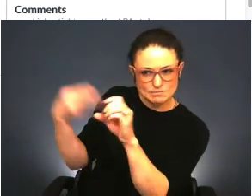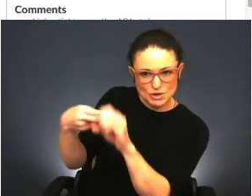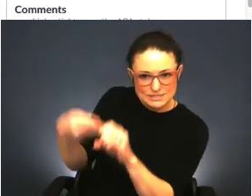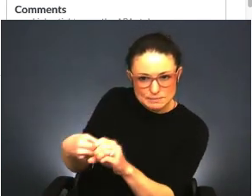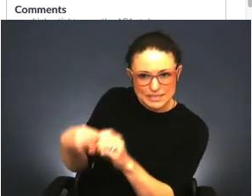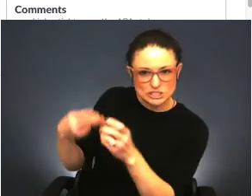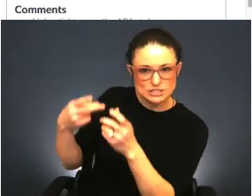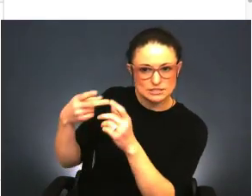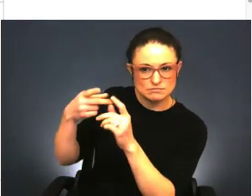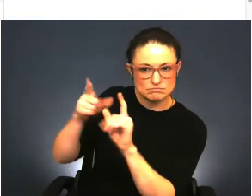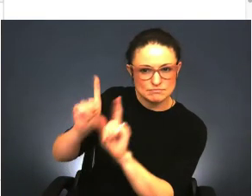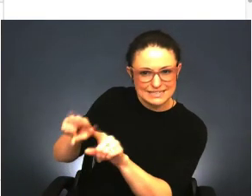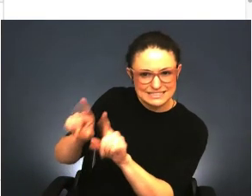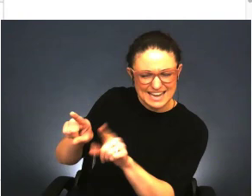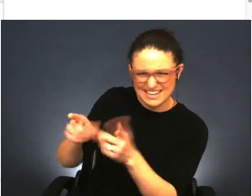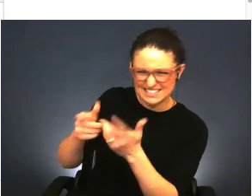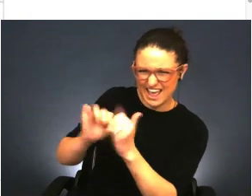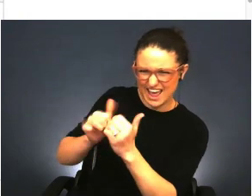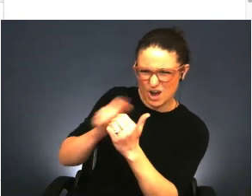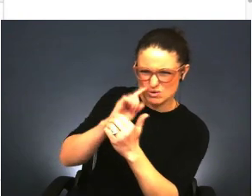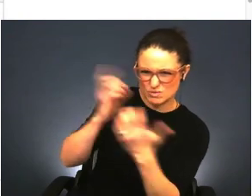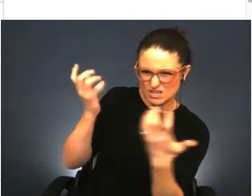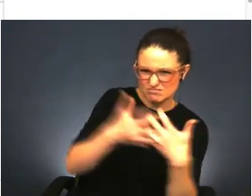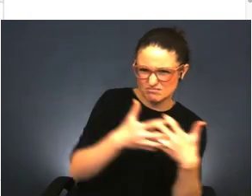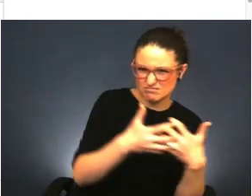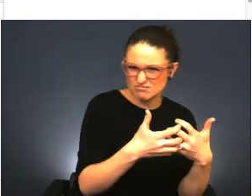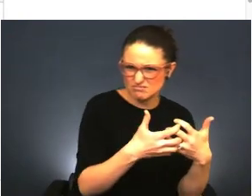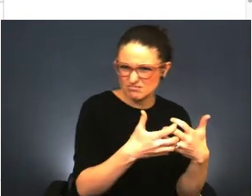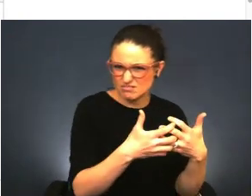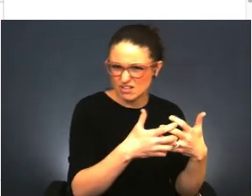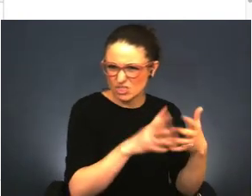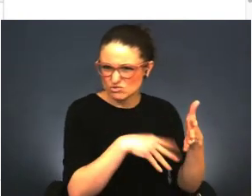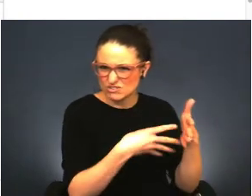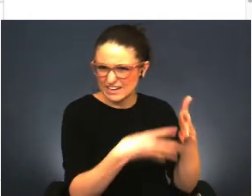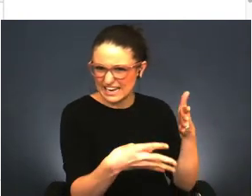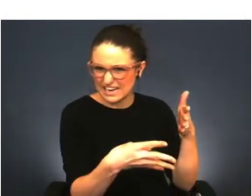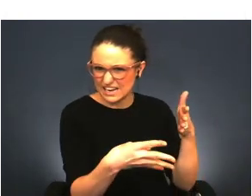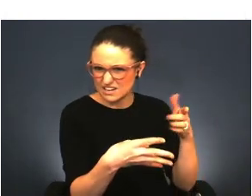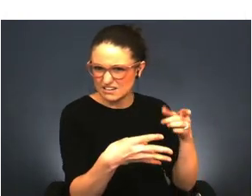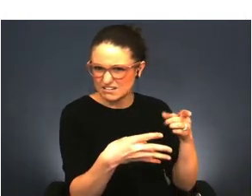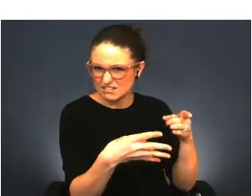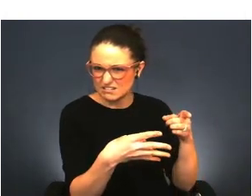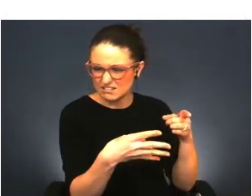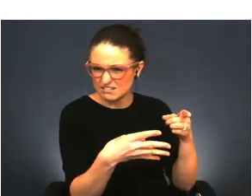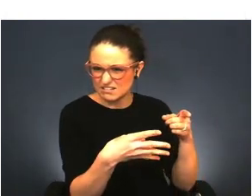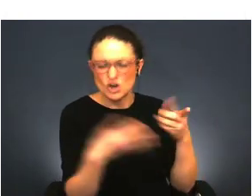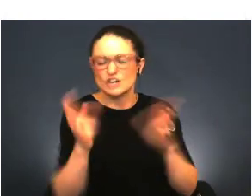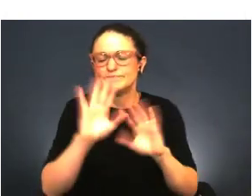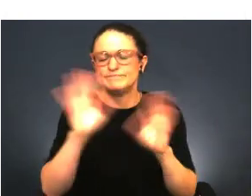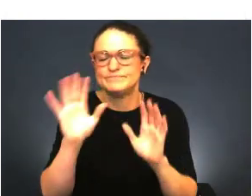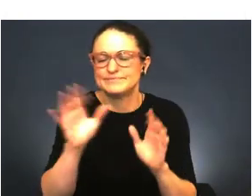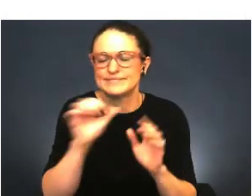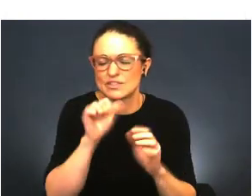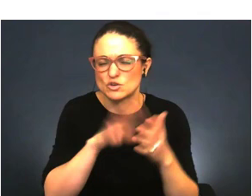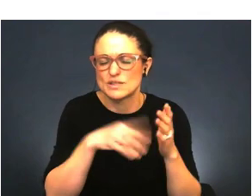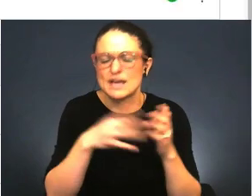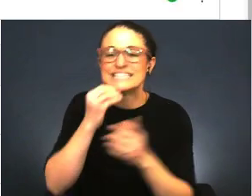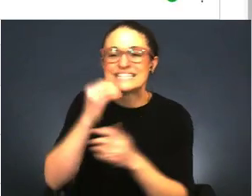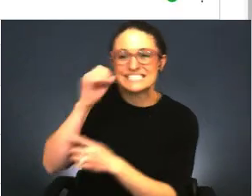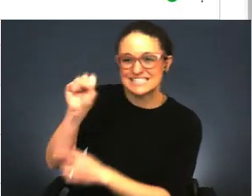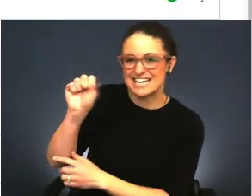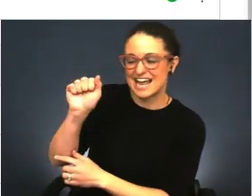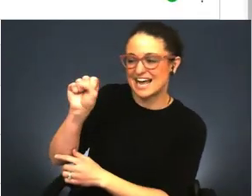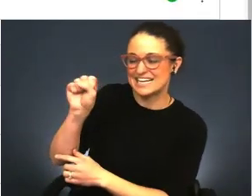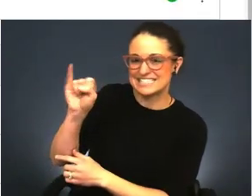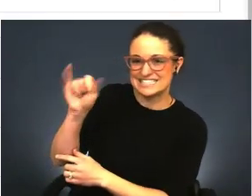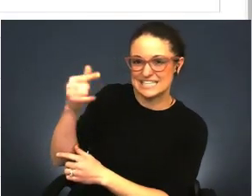attendance, how do we fit that on the grid, or is it the assignment page, so